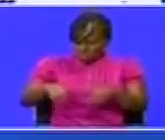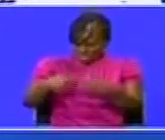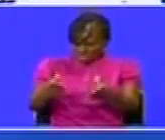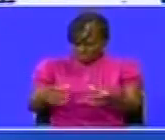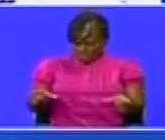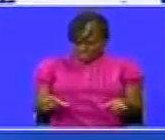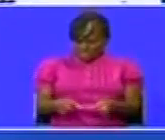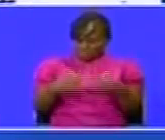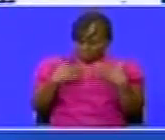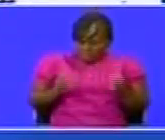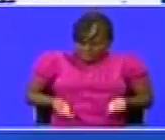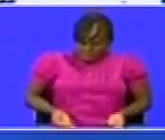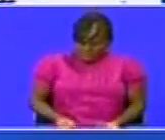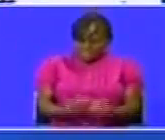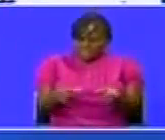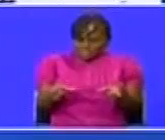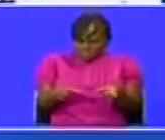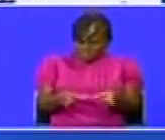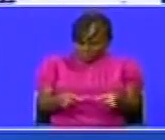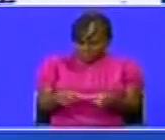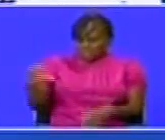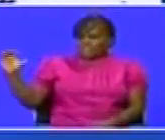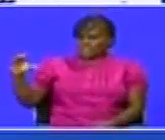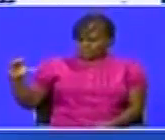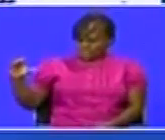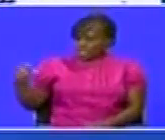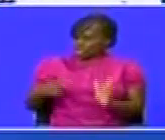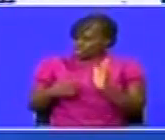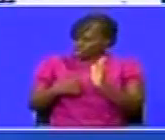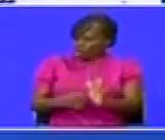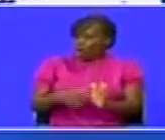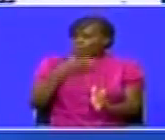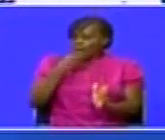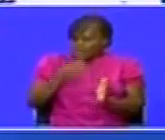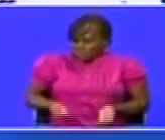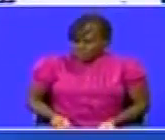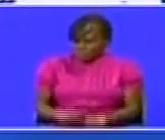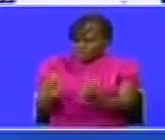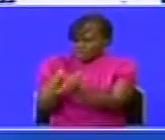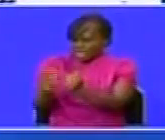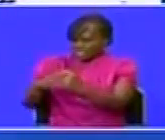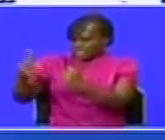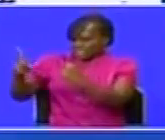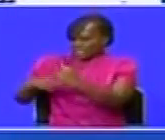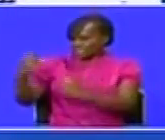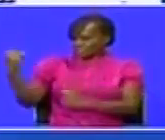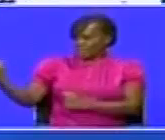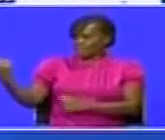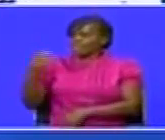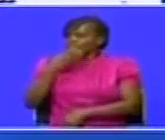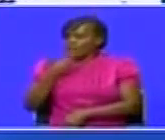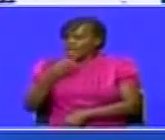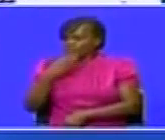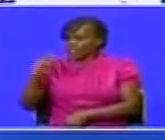one. The birth certificate issued to Clifford Karanja Waititu shows that the man was born in 1965 and his father